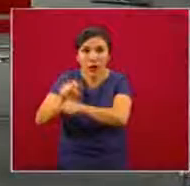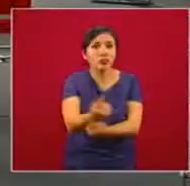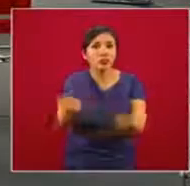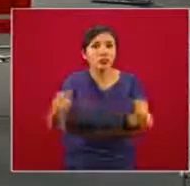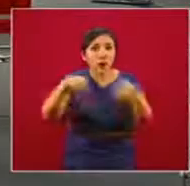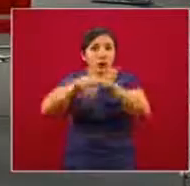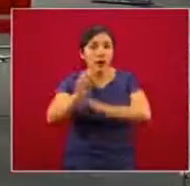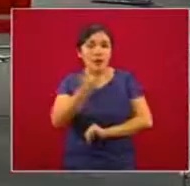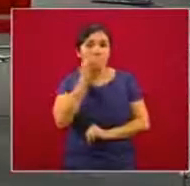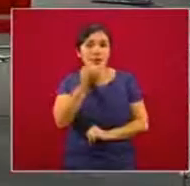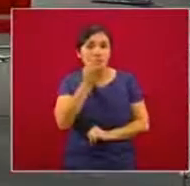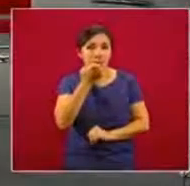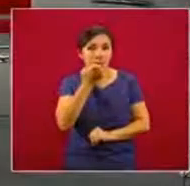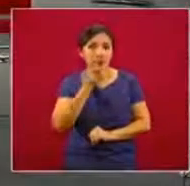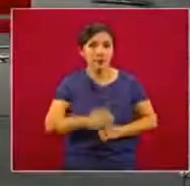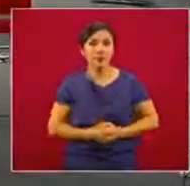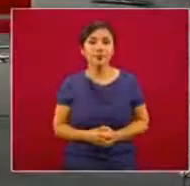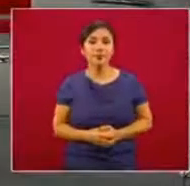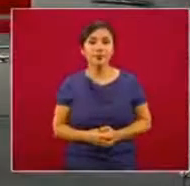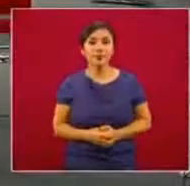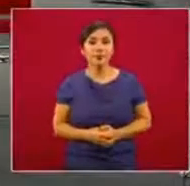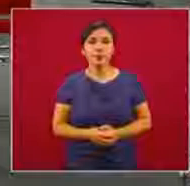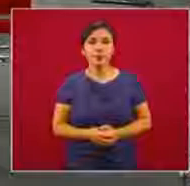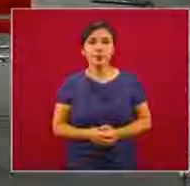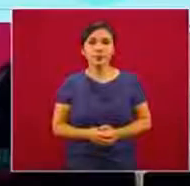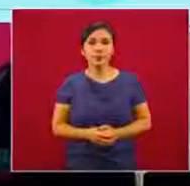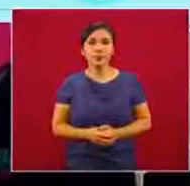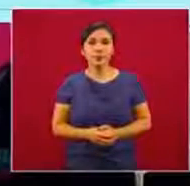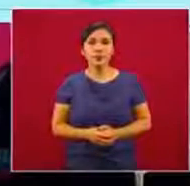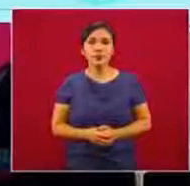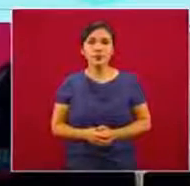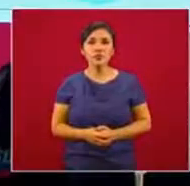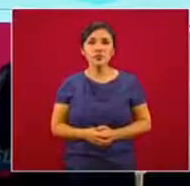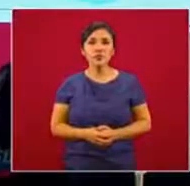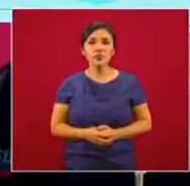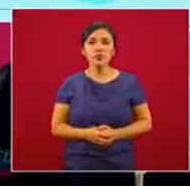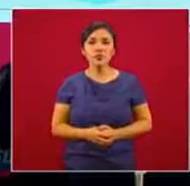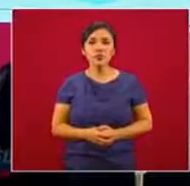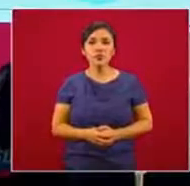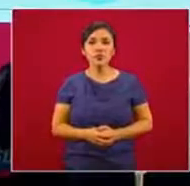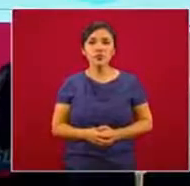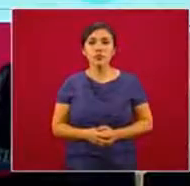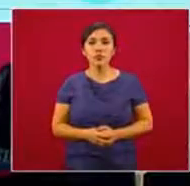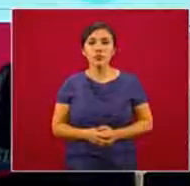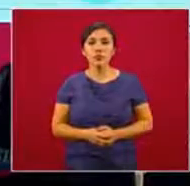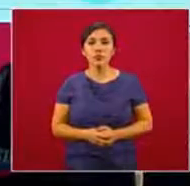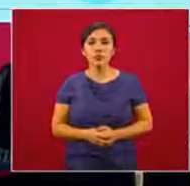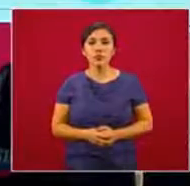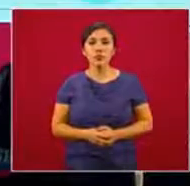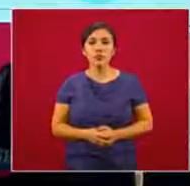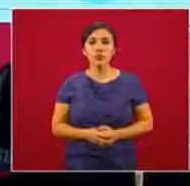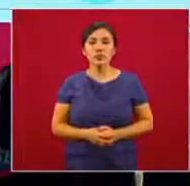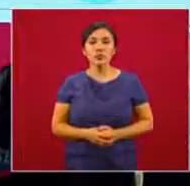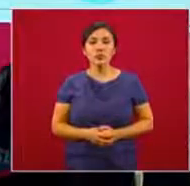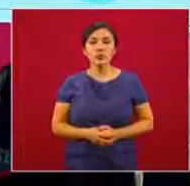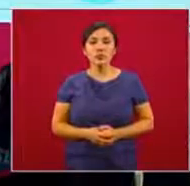pretty attentive of each and every one of the students.